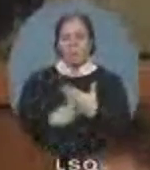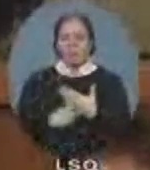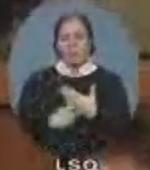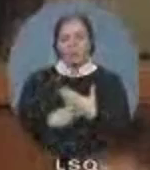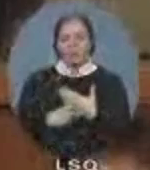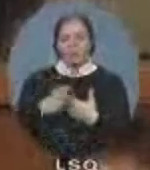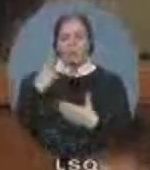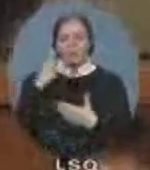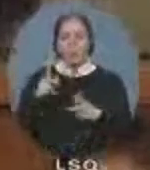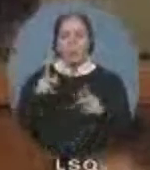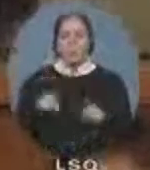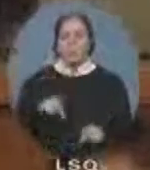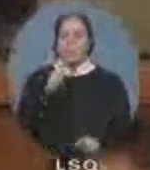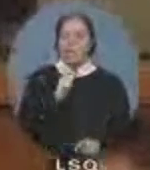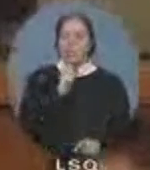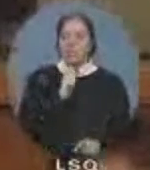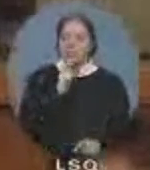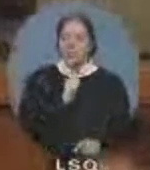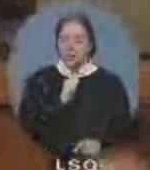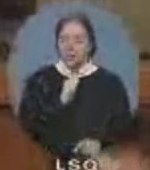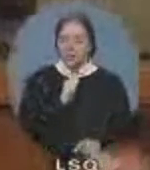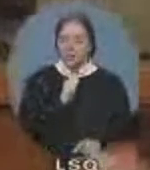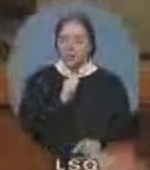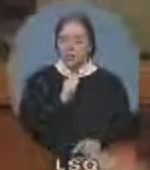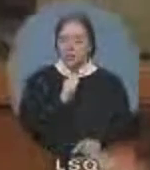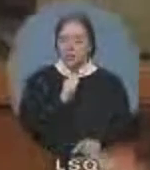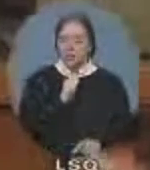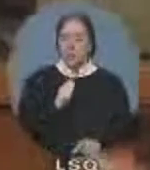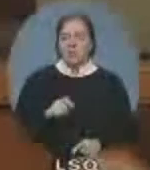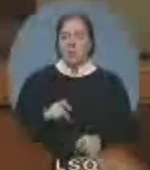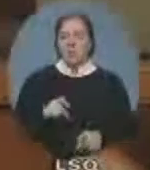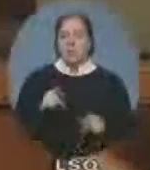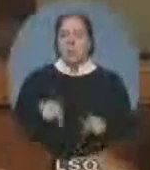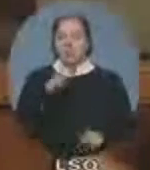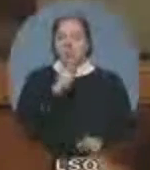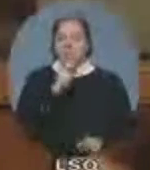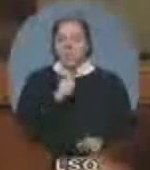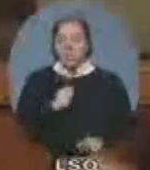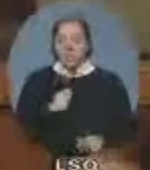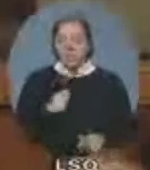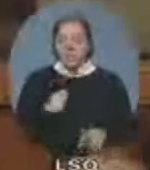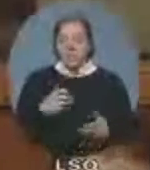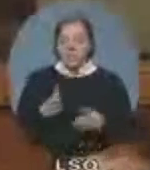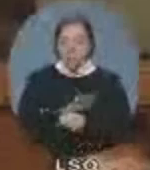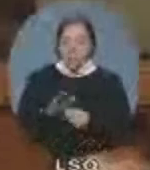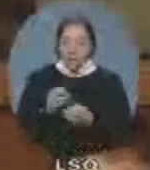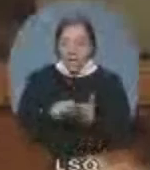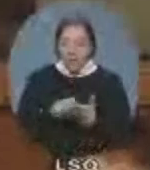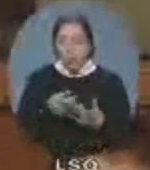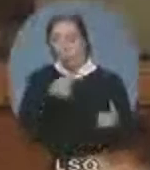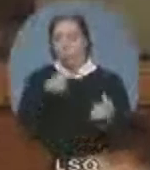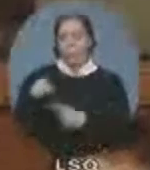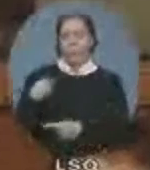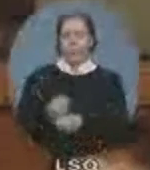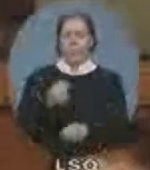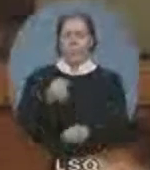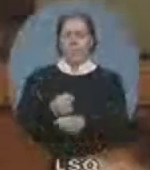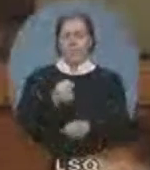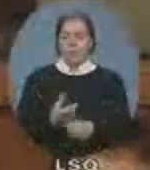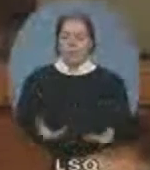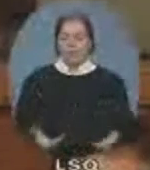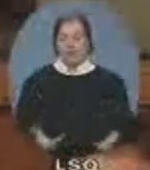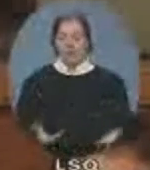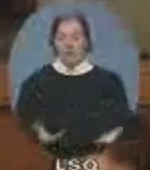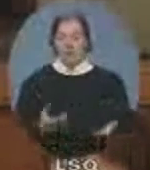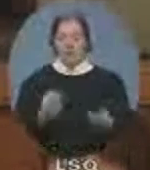job. Instead of increasing the OAS and GIS so that no senior has to live in poverty, the budget told the poorest seniors that they